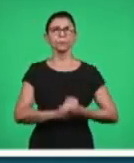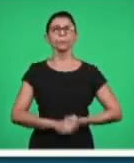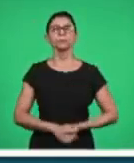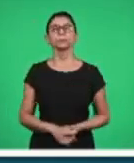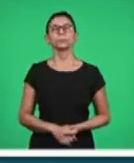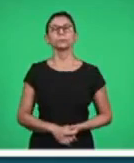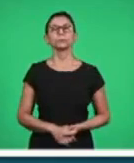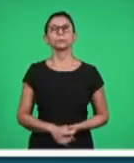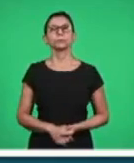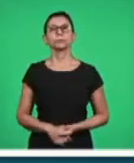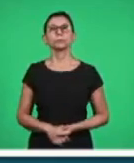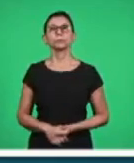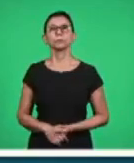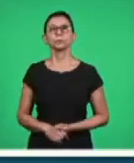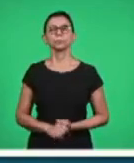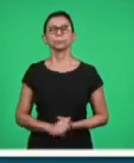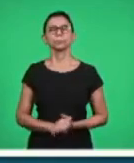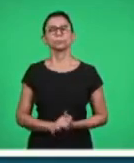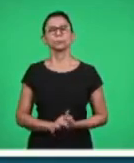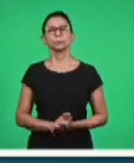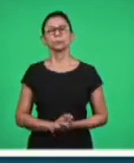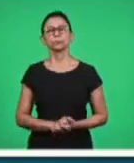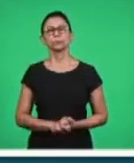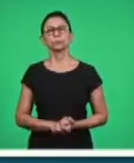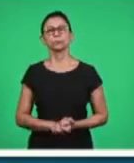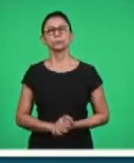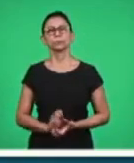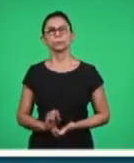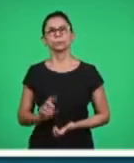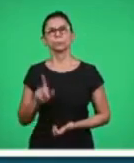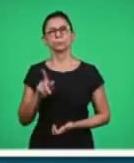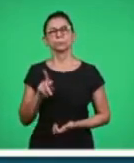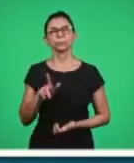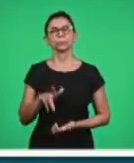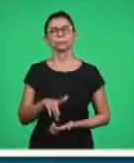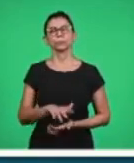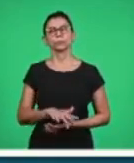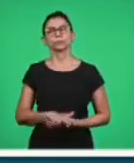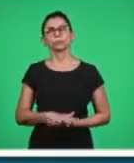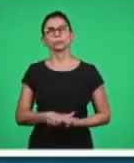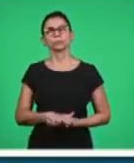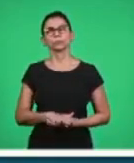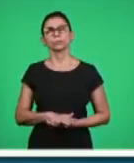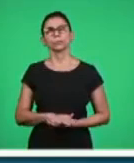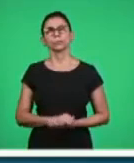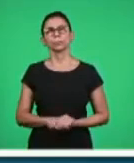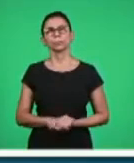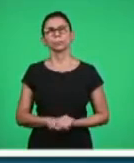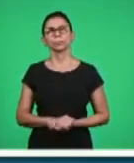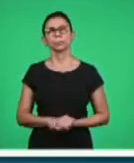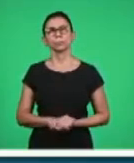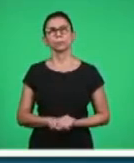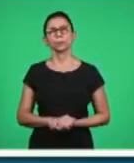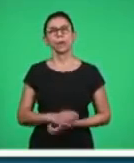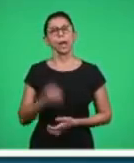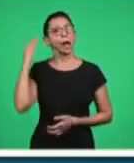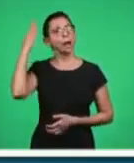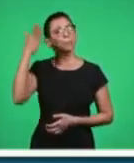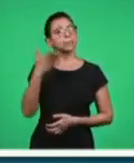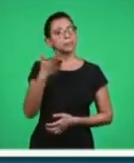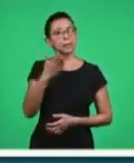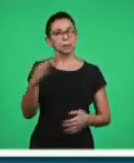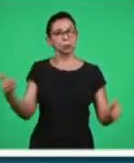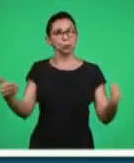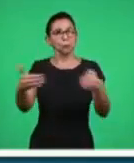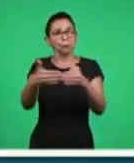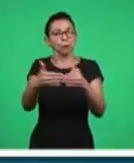in answer to the second question. Very well. The object of the message that was delivered to the